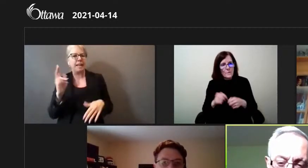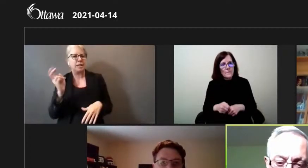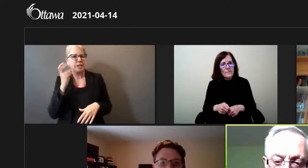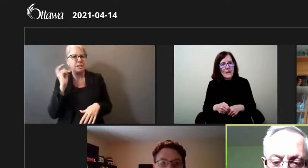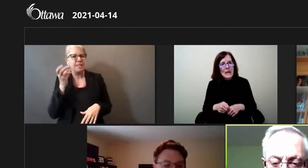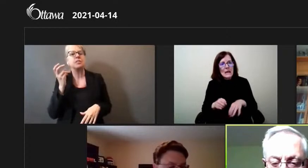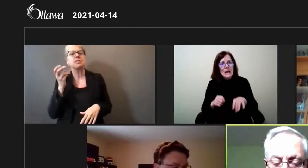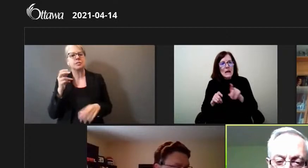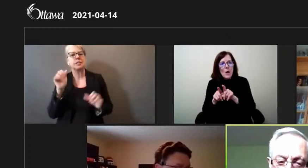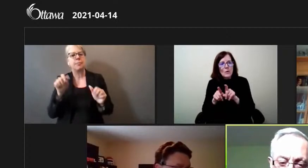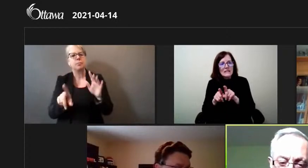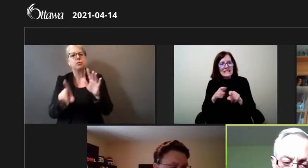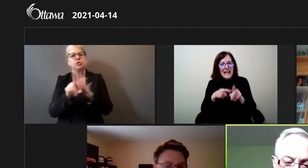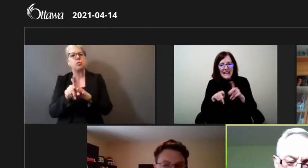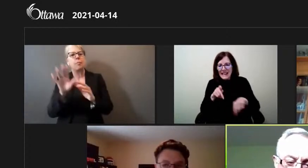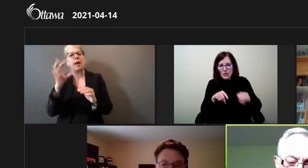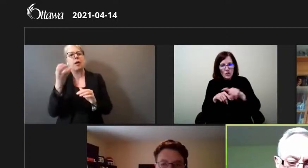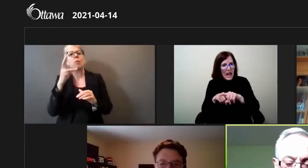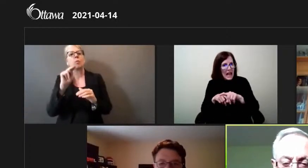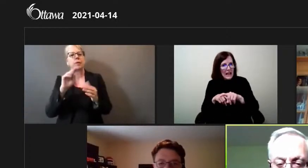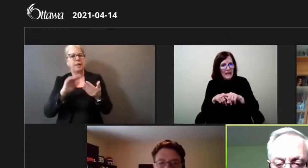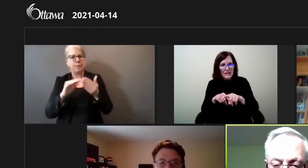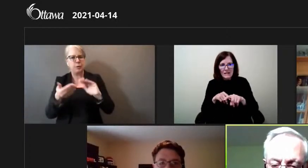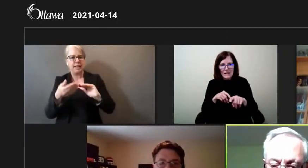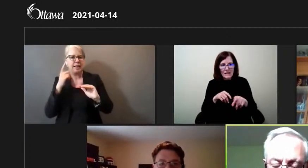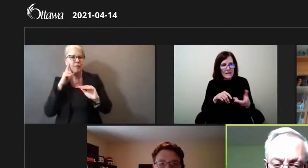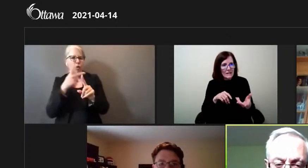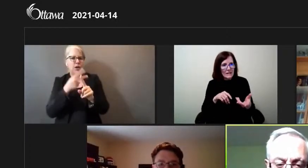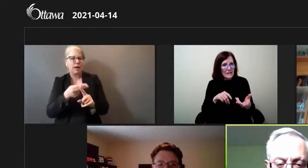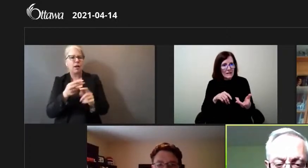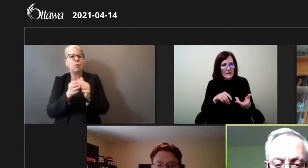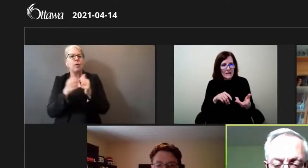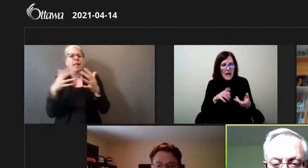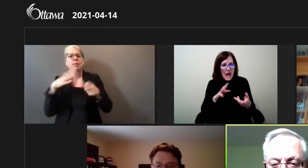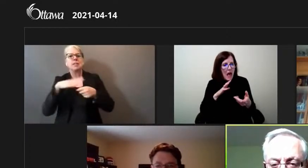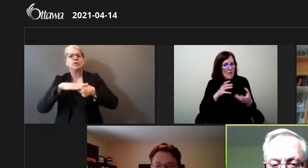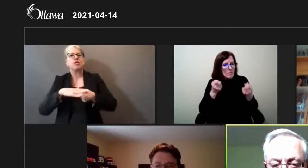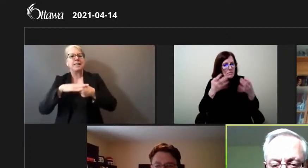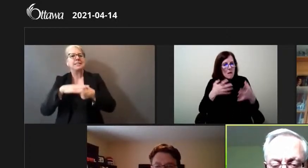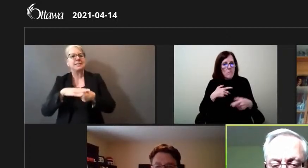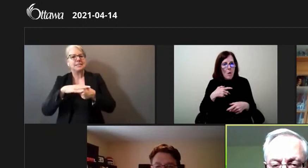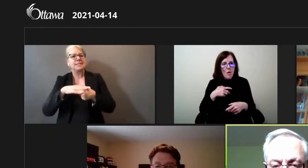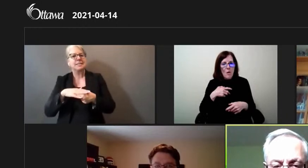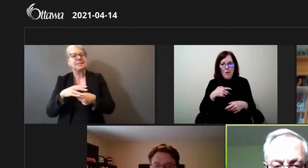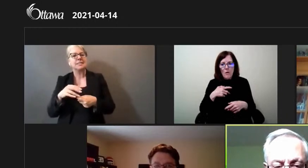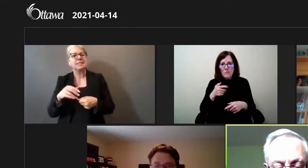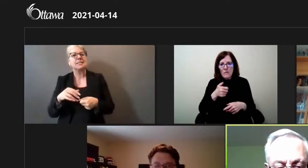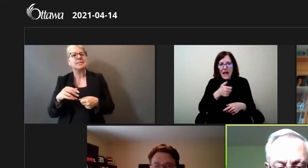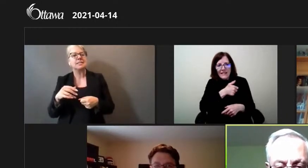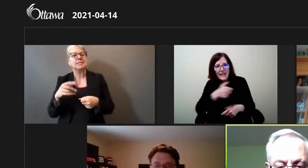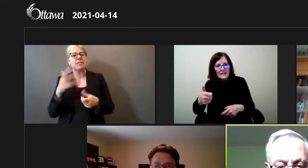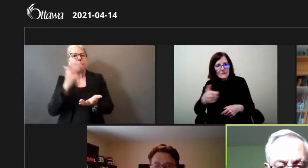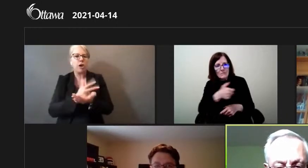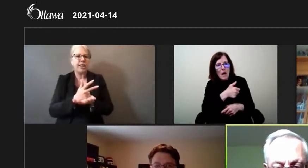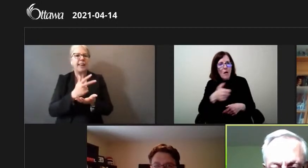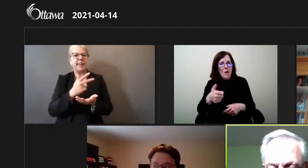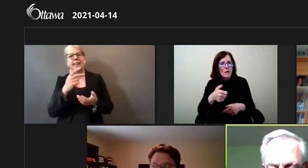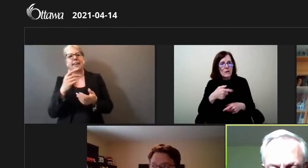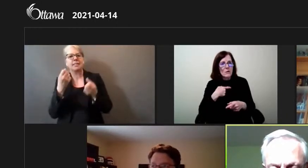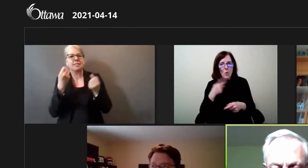able to show up in their own community without the stress of the park and other.